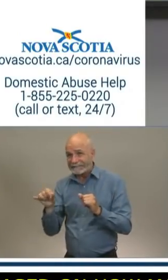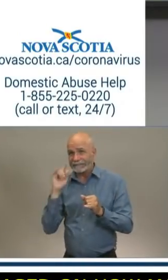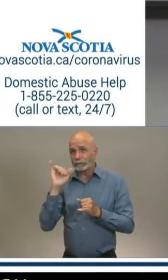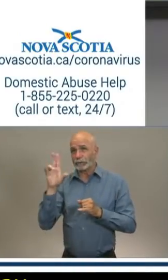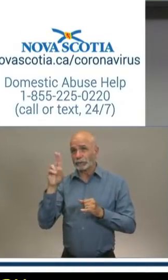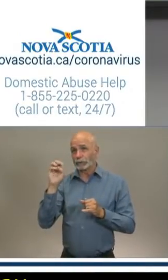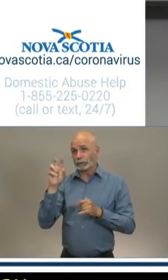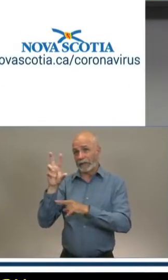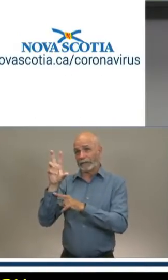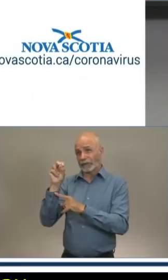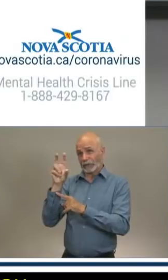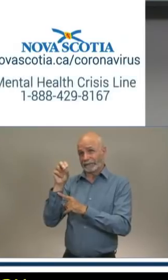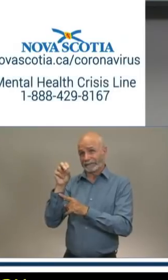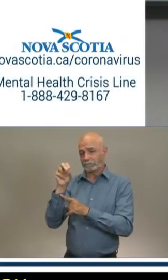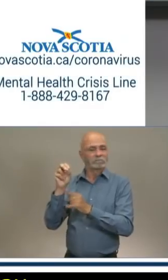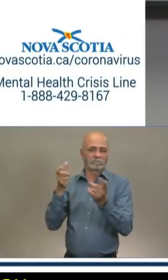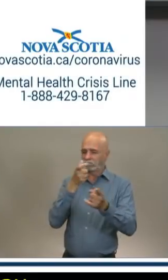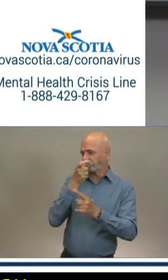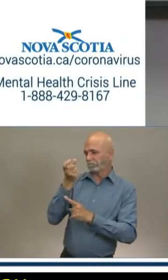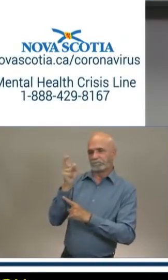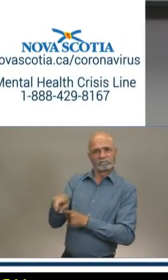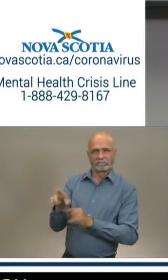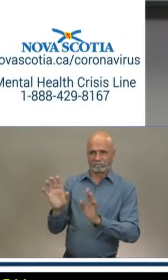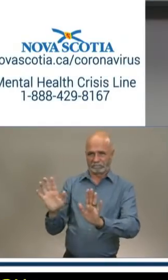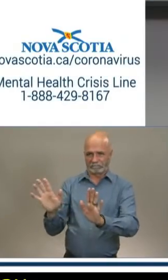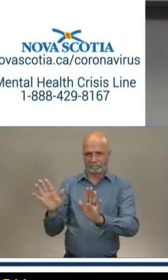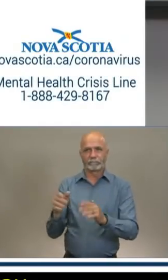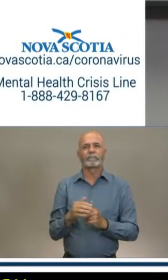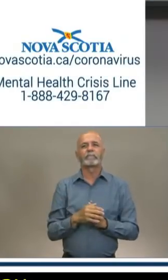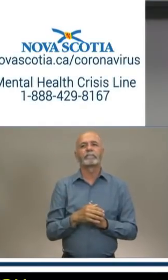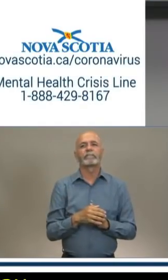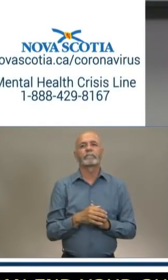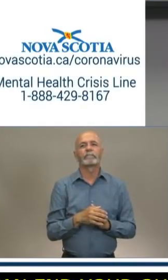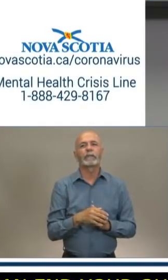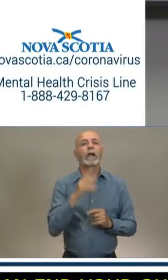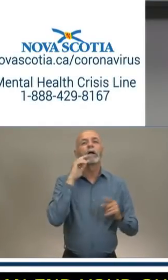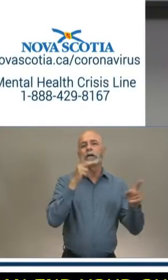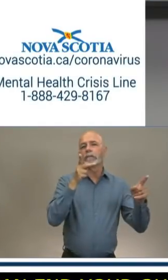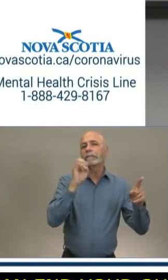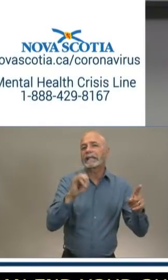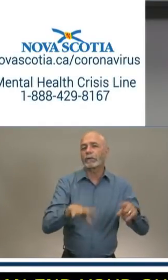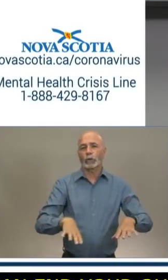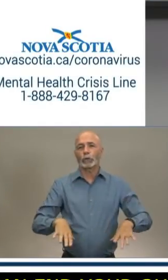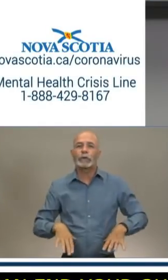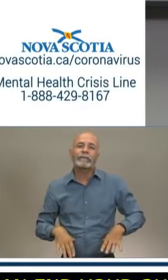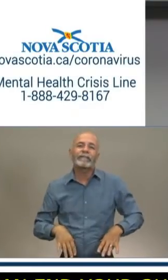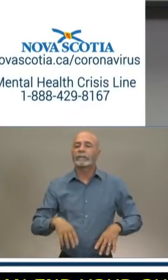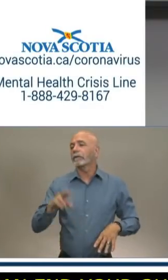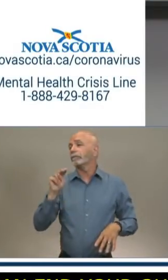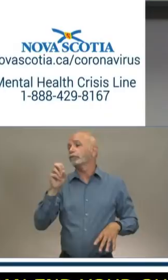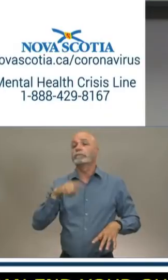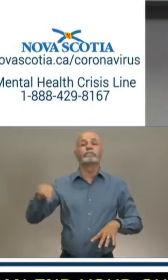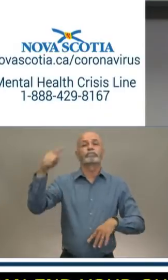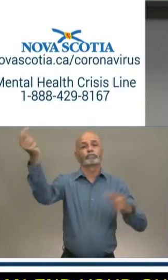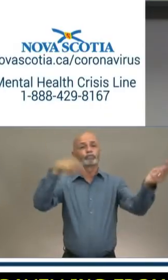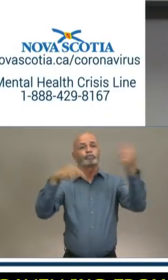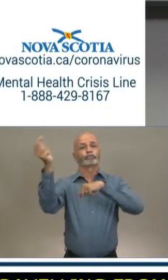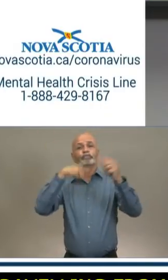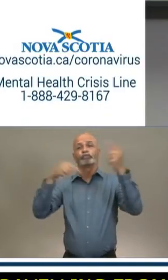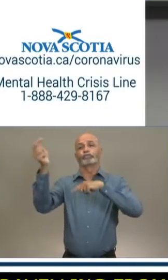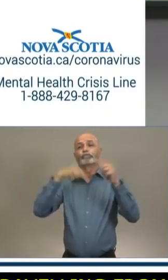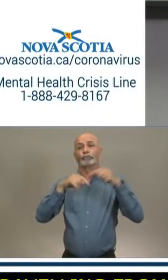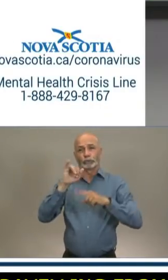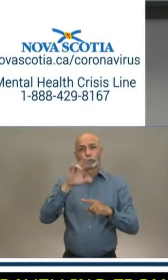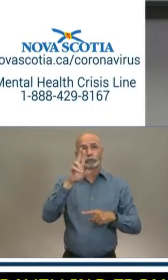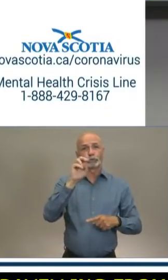So on June 30th, New Brunswickers can join travelers from PEI and Newfoundland in coming and going freely into Nova Scotia, and Nova Scotians can